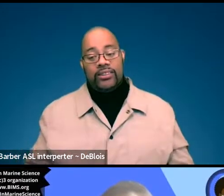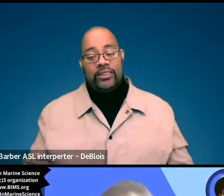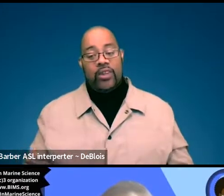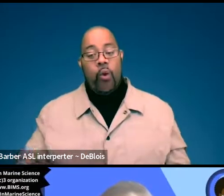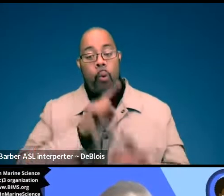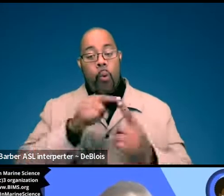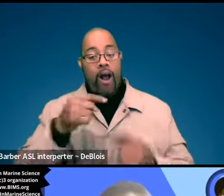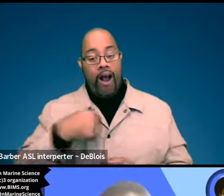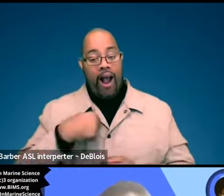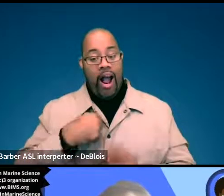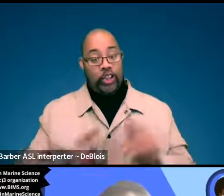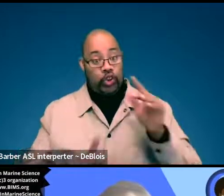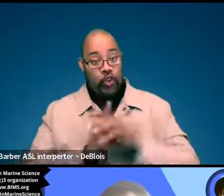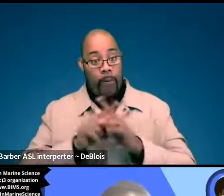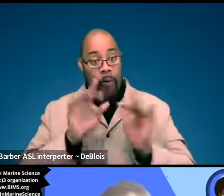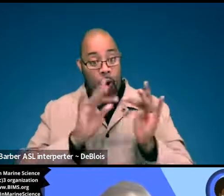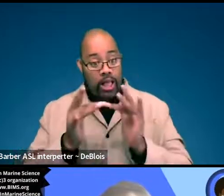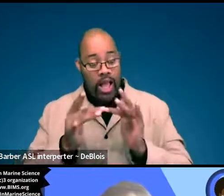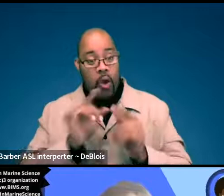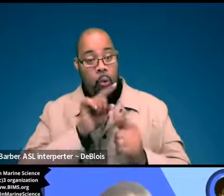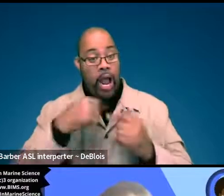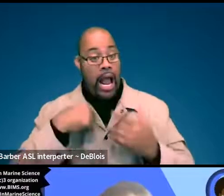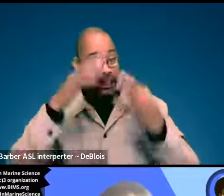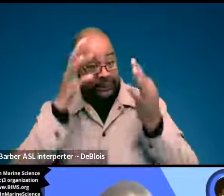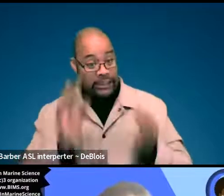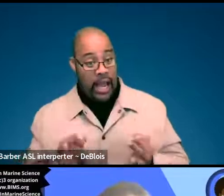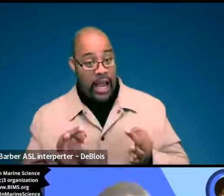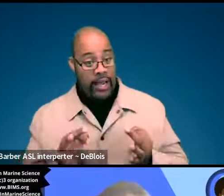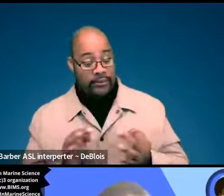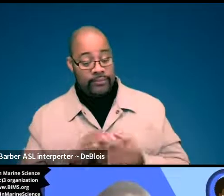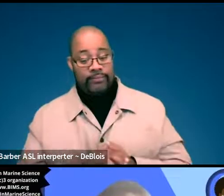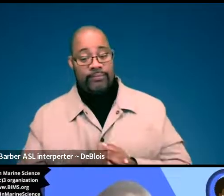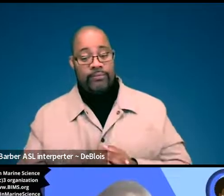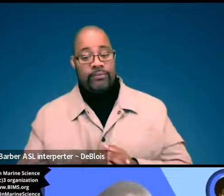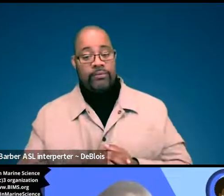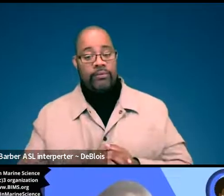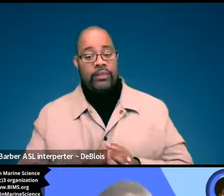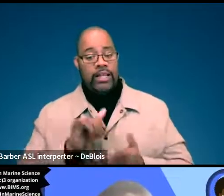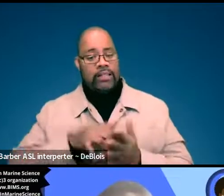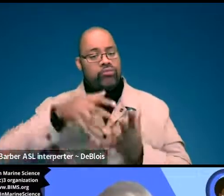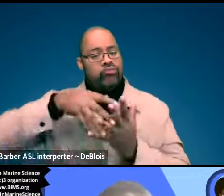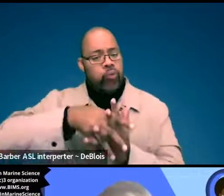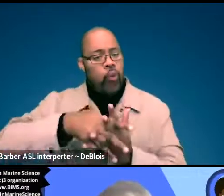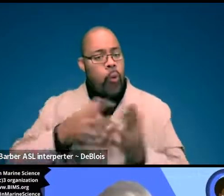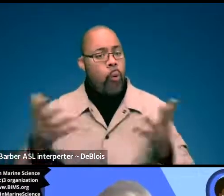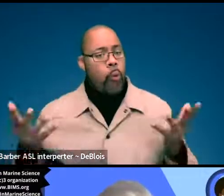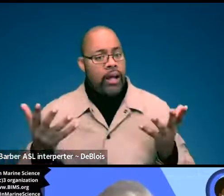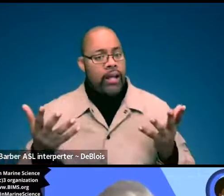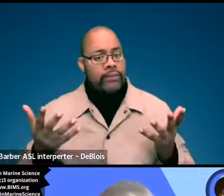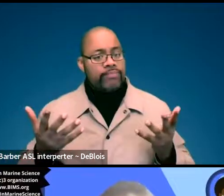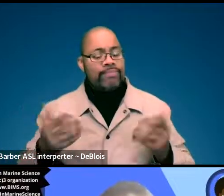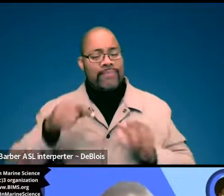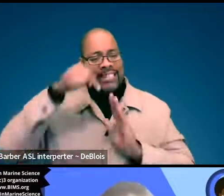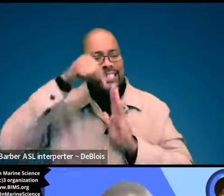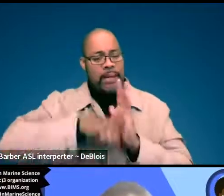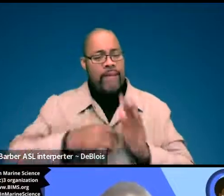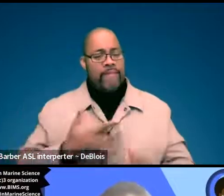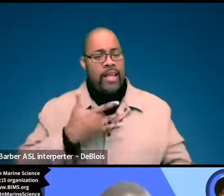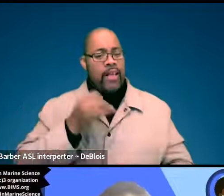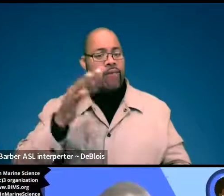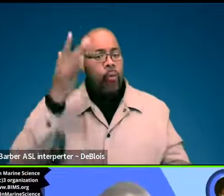when I show up online, when I choose, it's rooted in a deep sense of